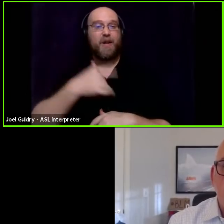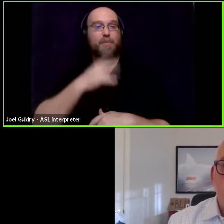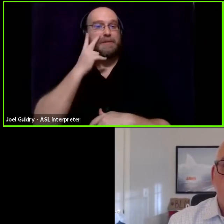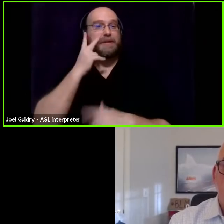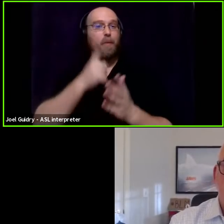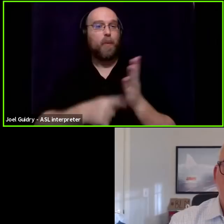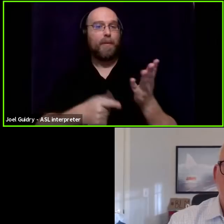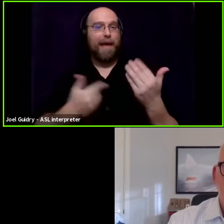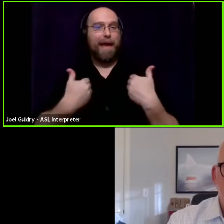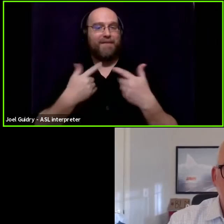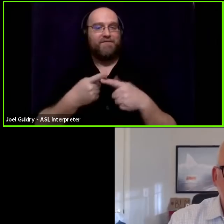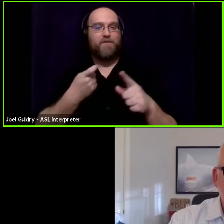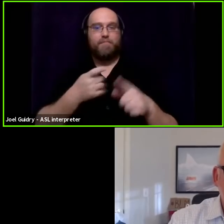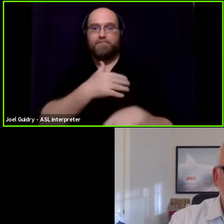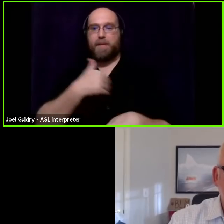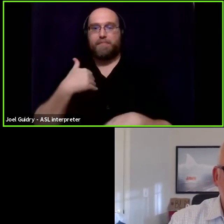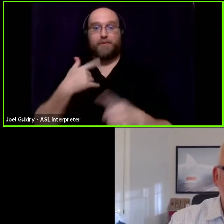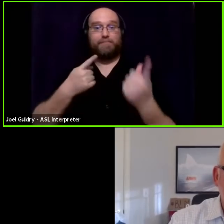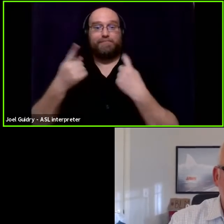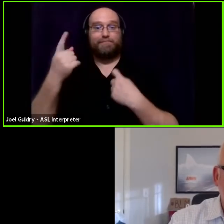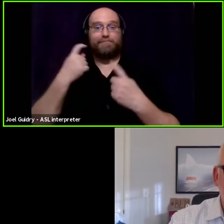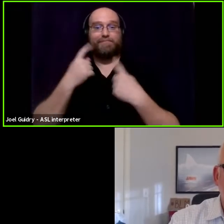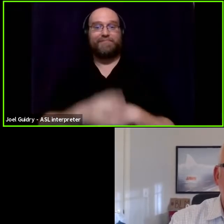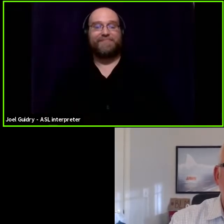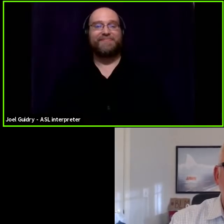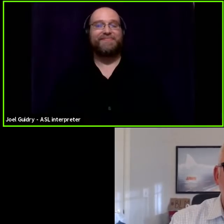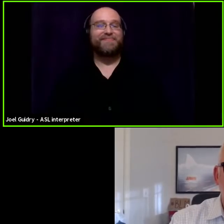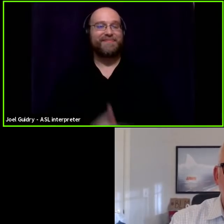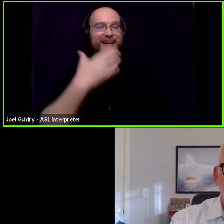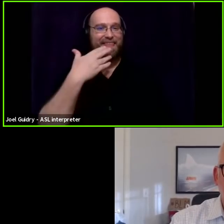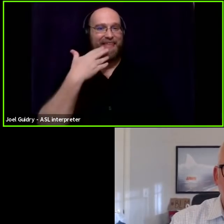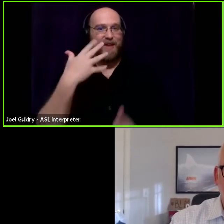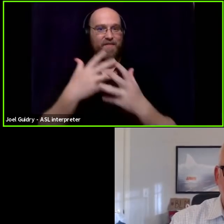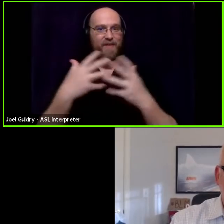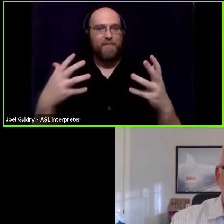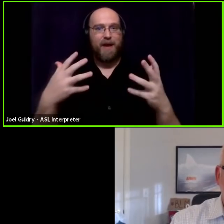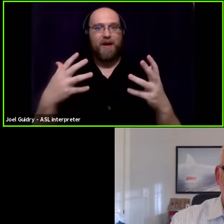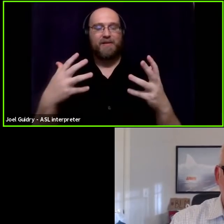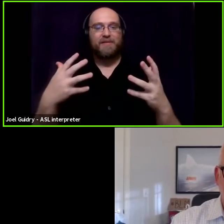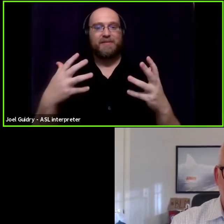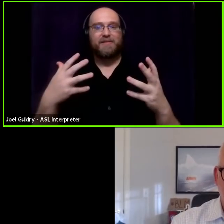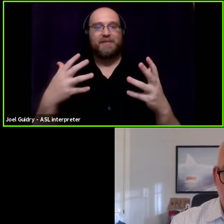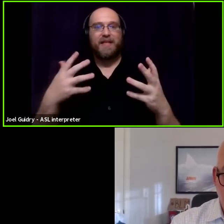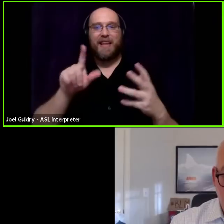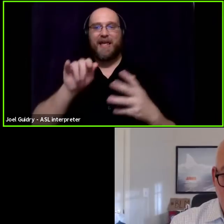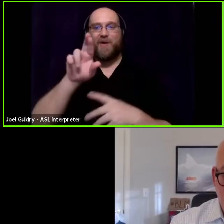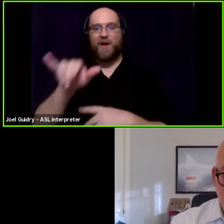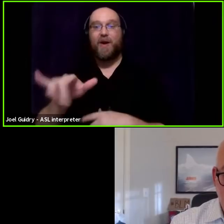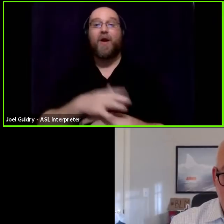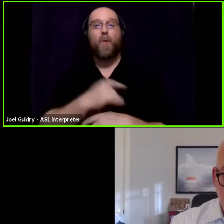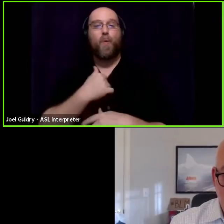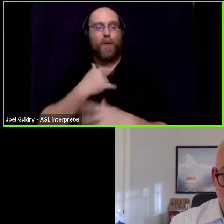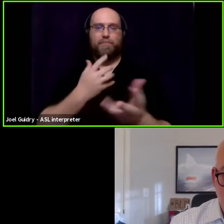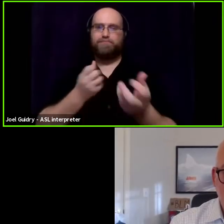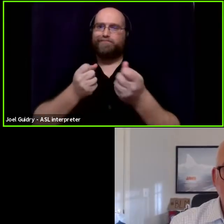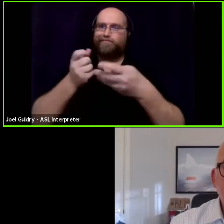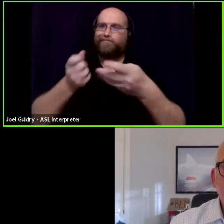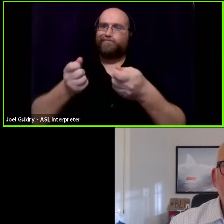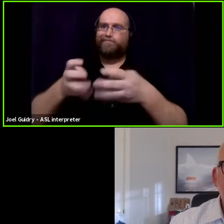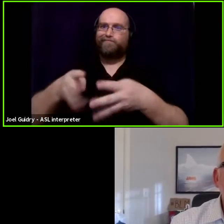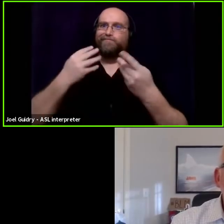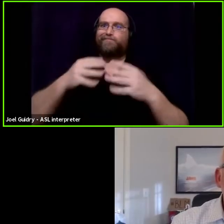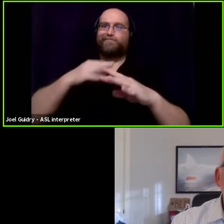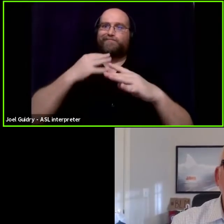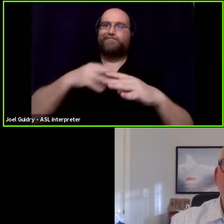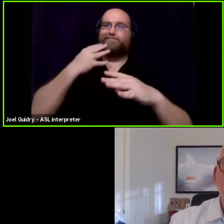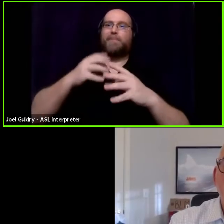members. Thank you very much, Larry. So we're receiving a lot of questions. We're going to get to as many as we can. And